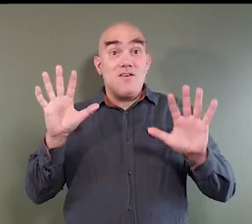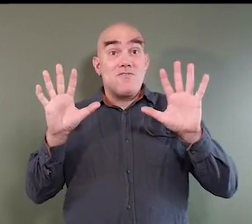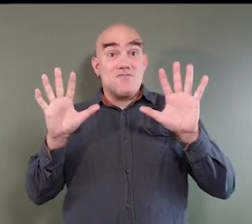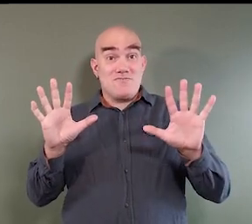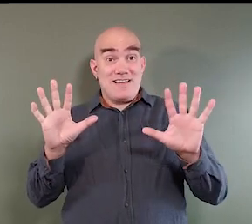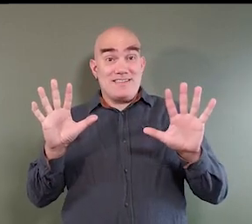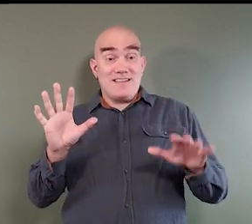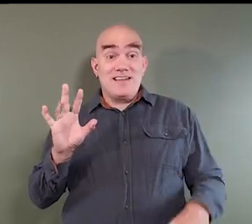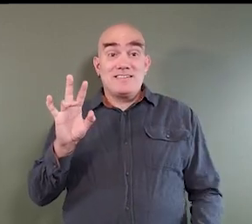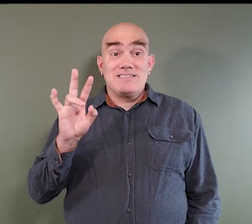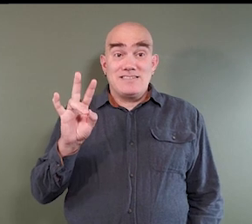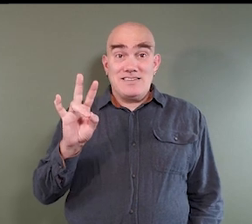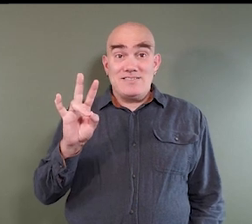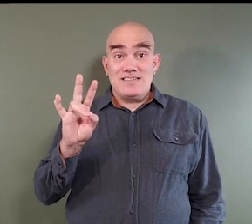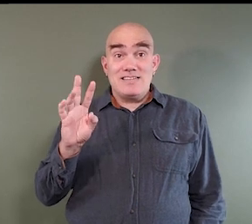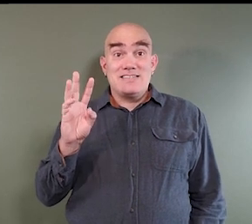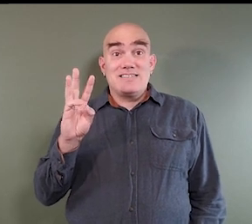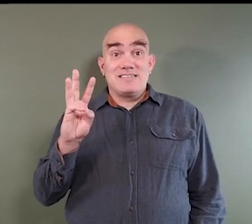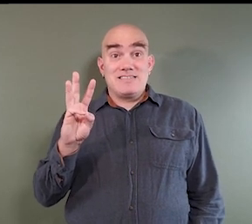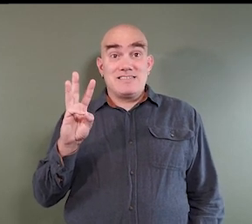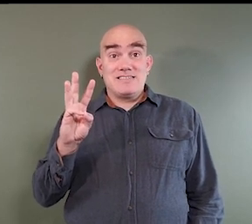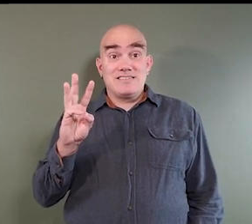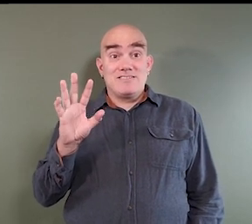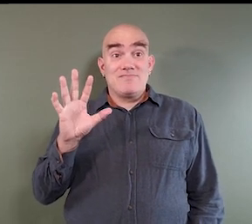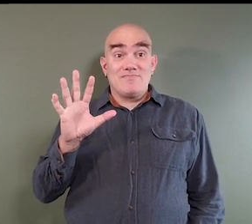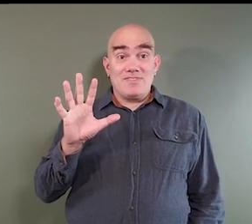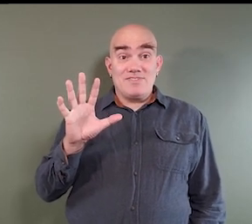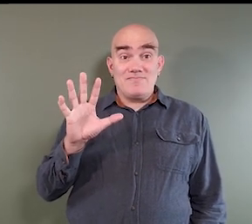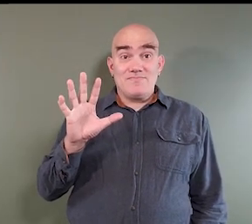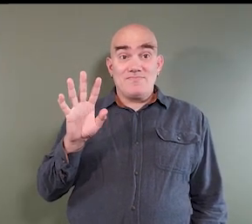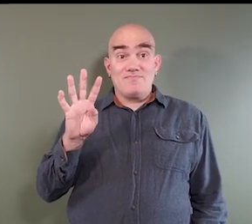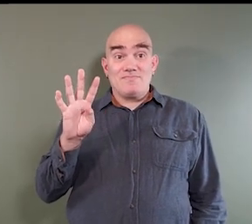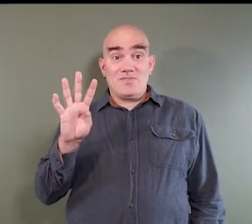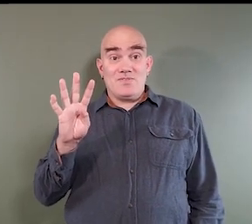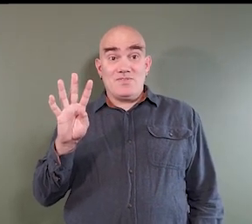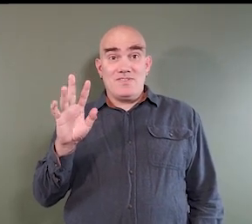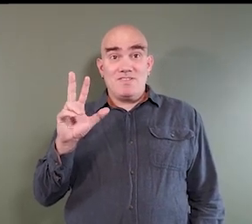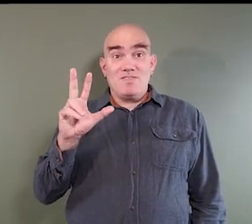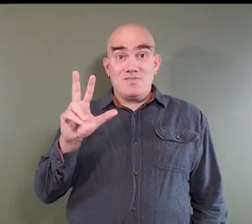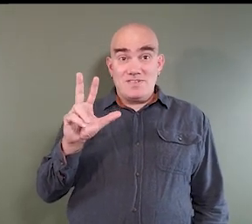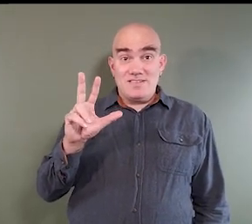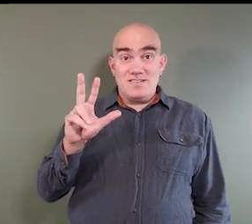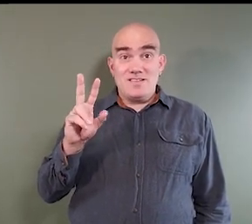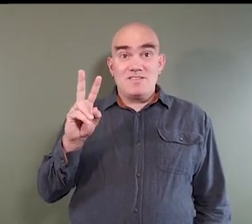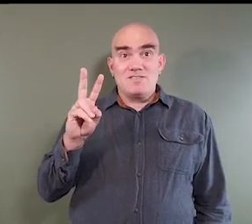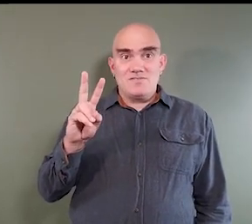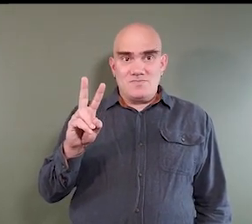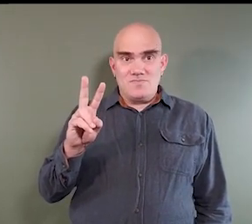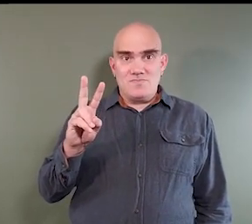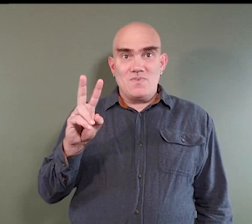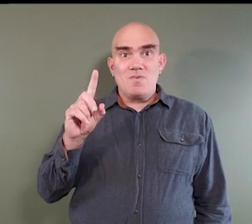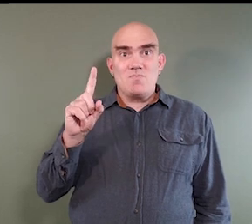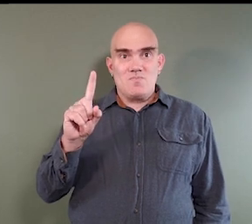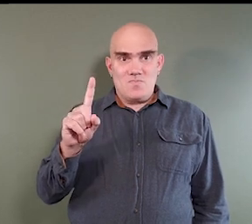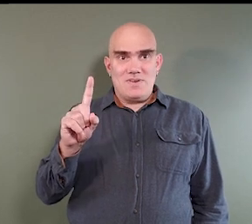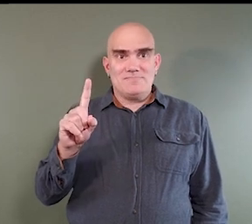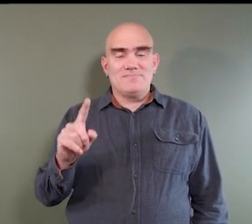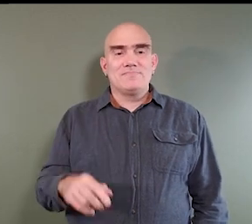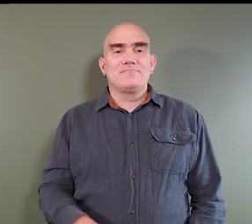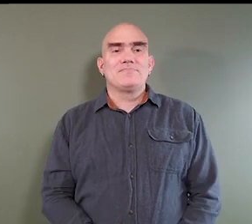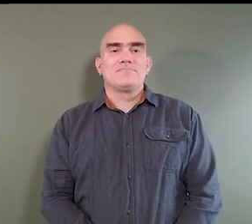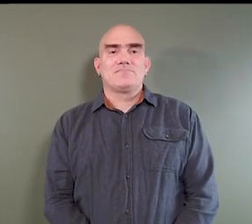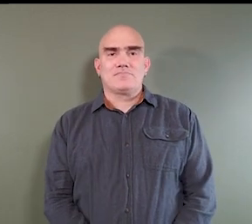great, 7, 6, 5, 4, 3,